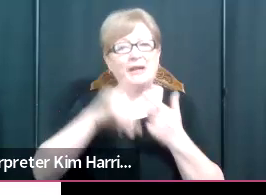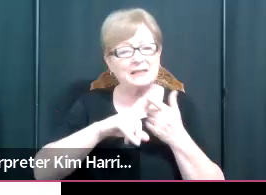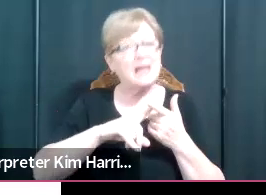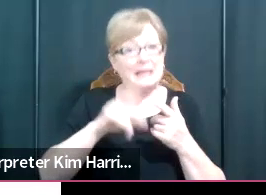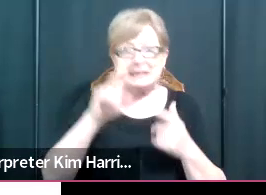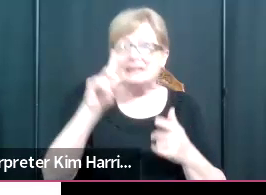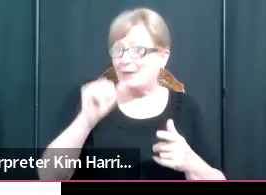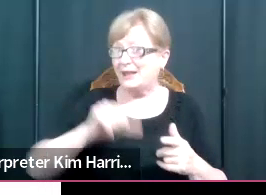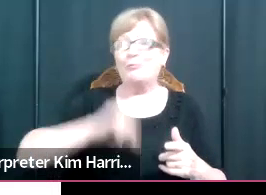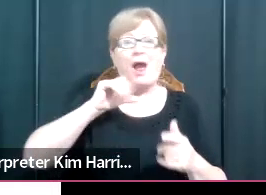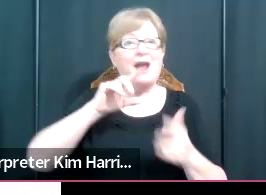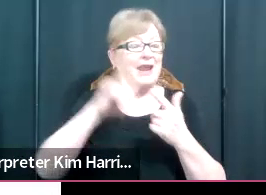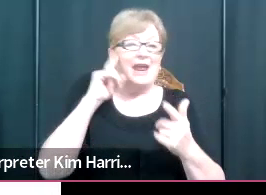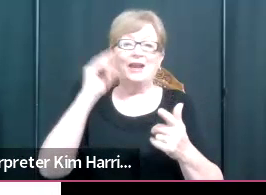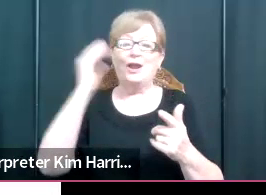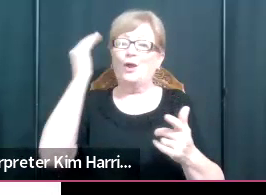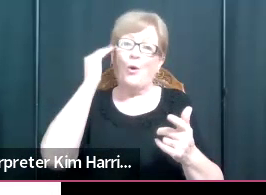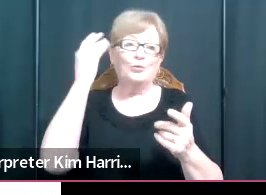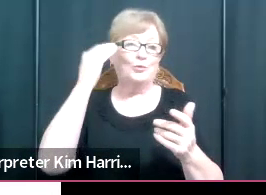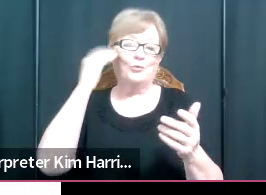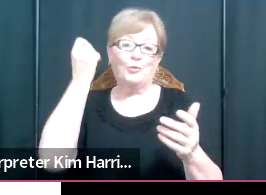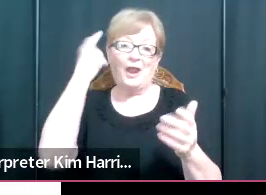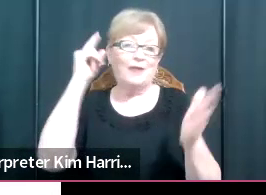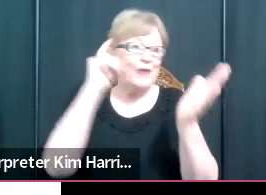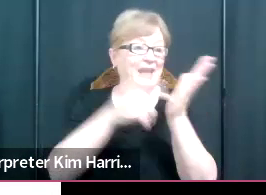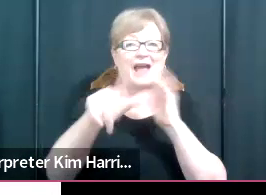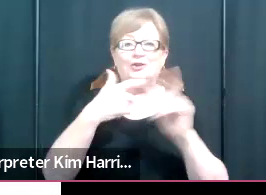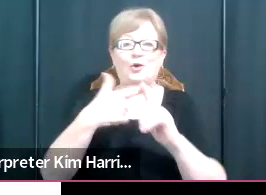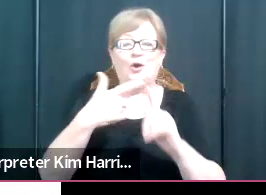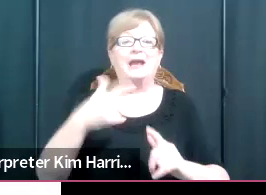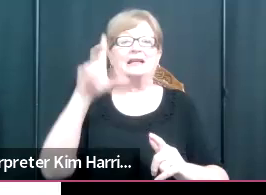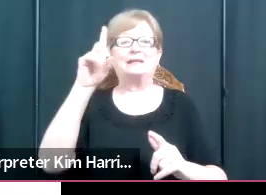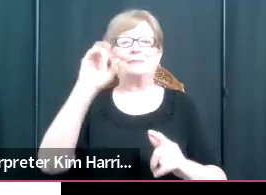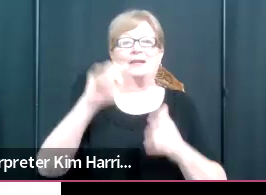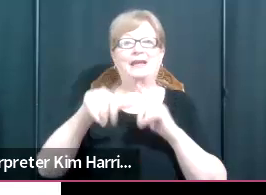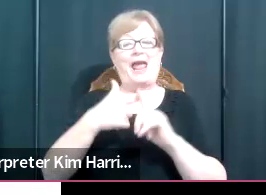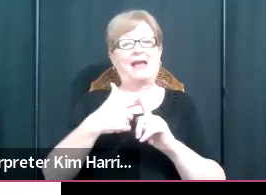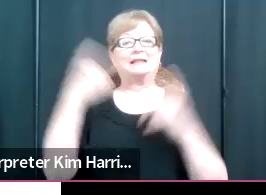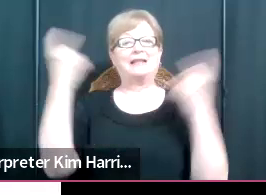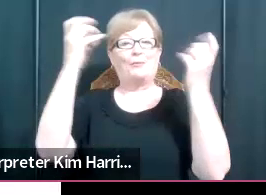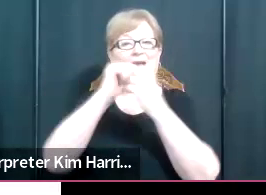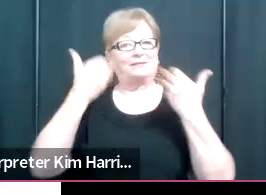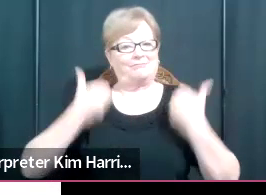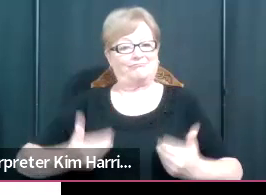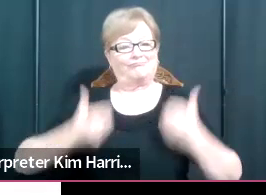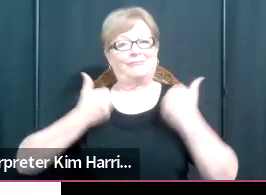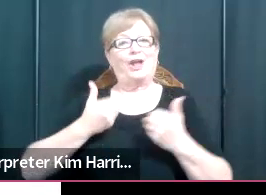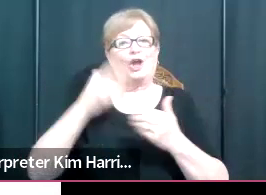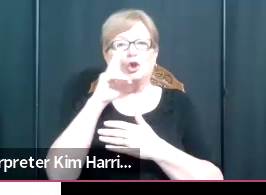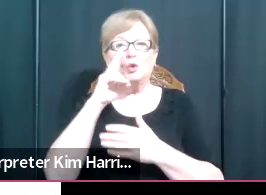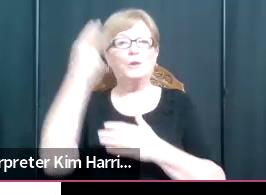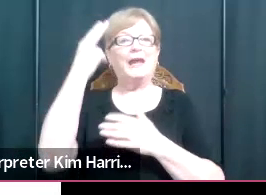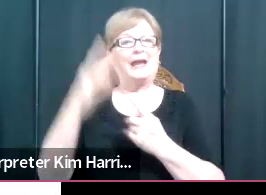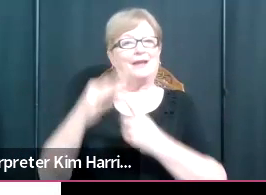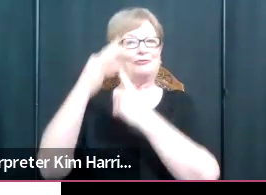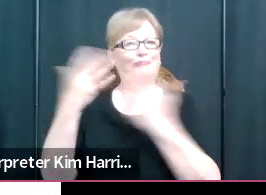It acknowledges and validates disability, and it celebrates uniqueness. The pictures on this